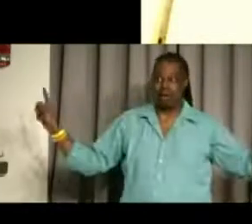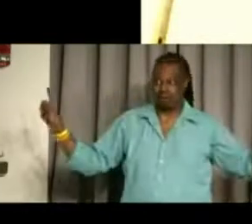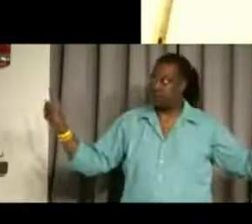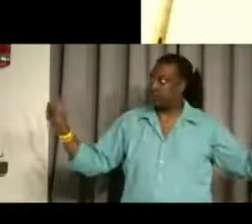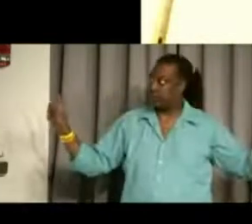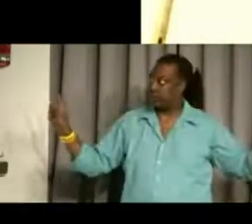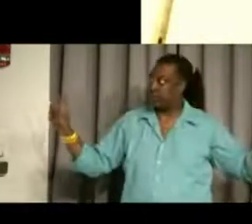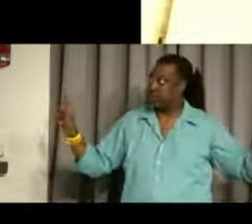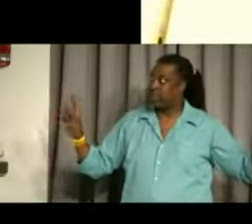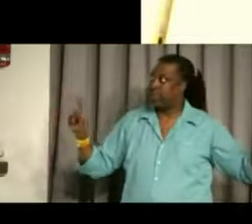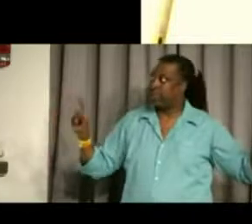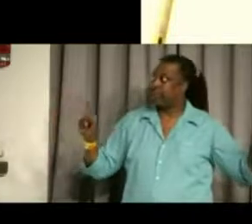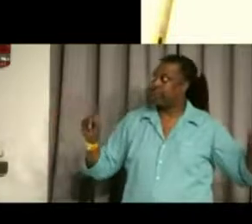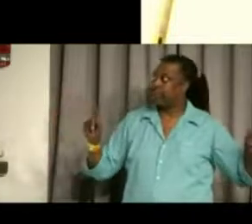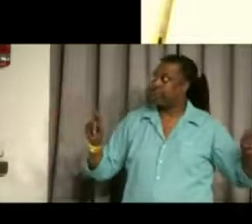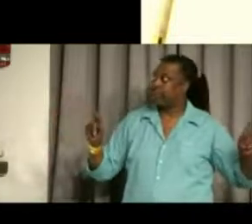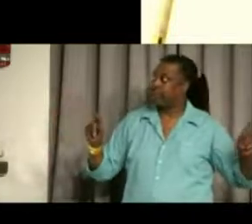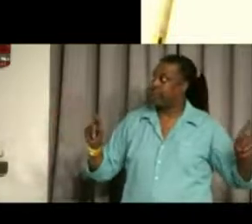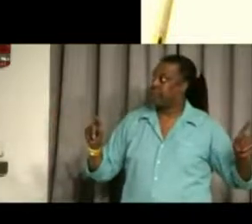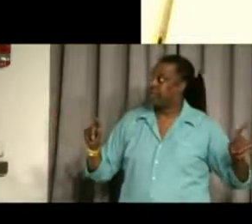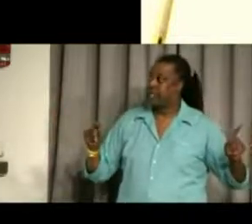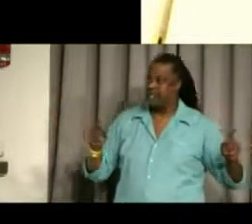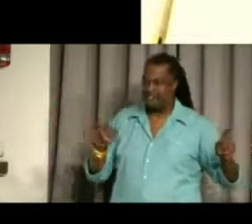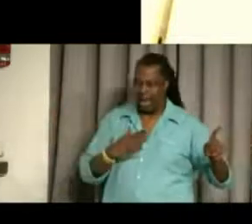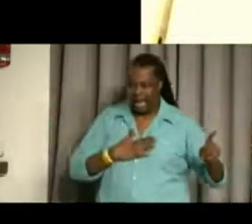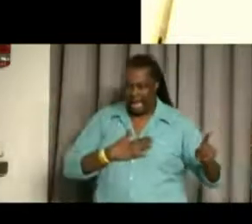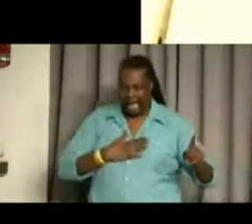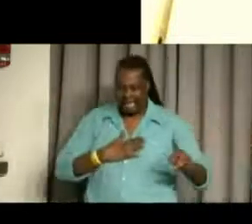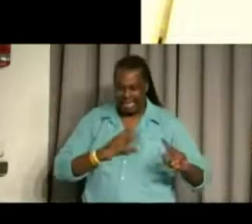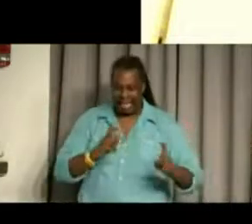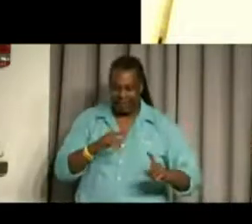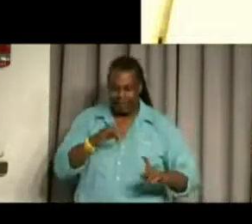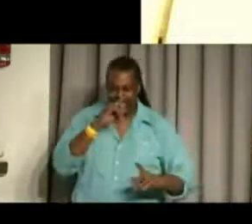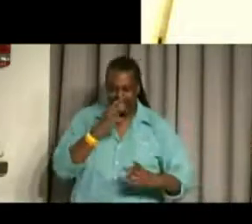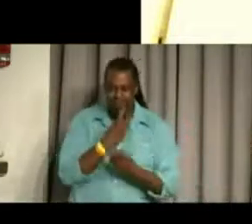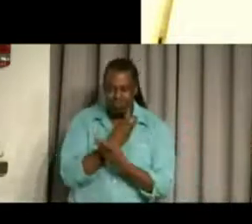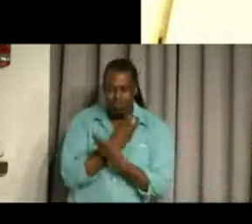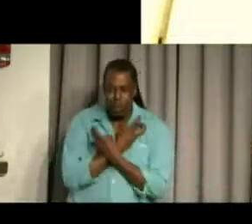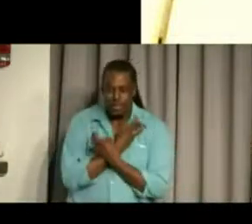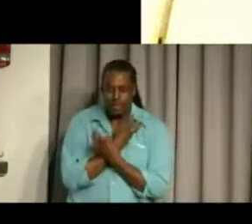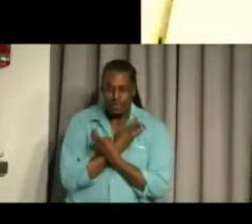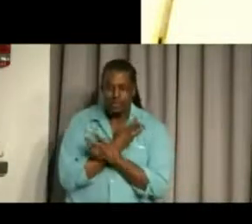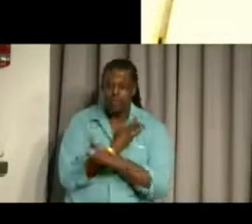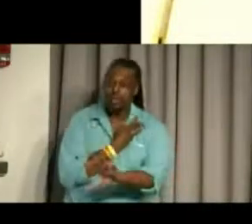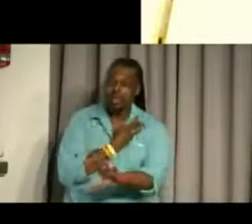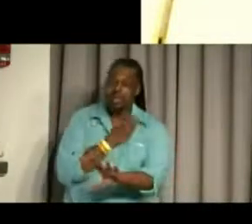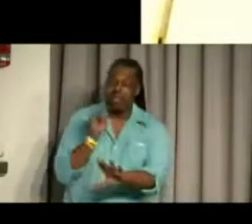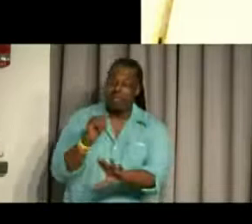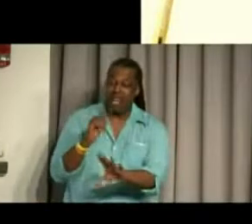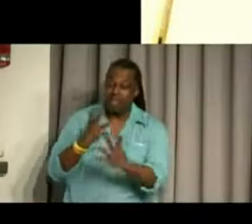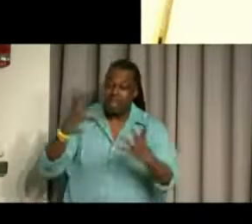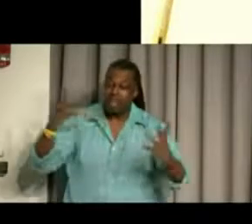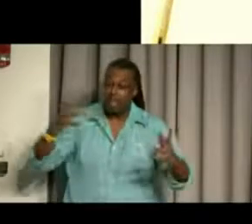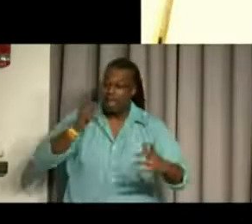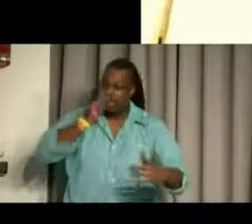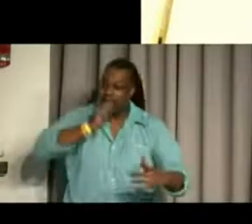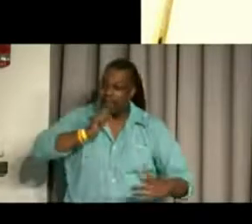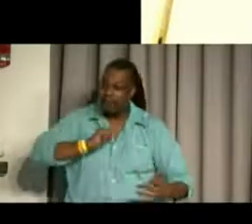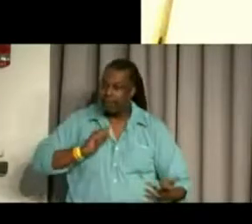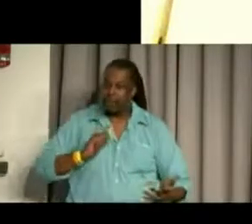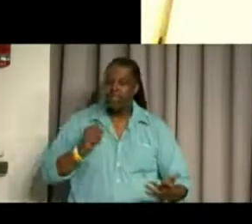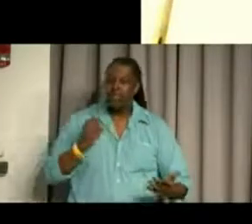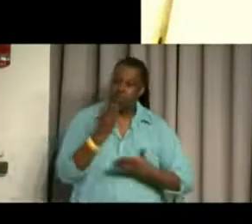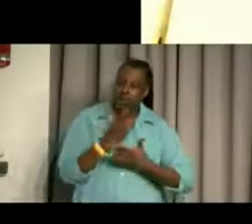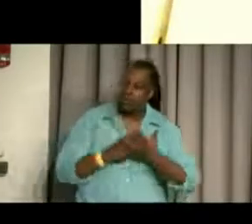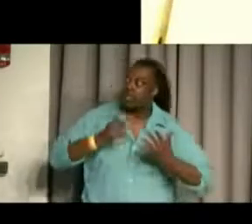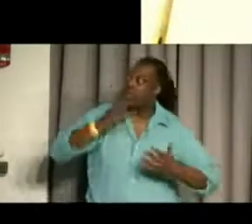I poisoned my kids, like that's a whole lot, you know? Like there were